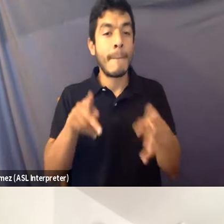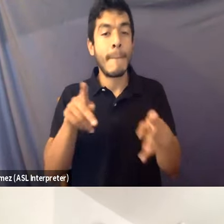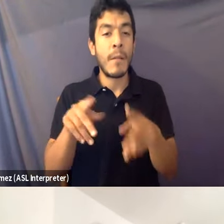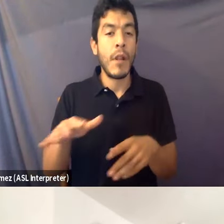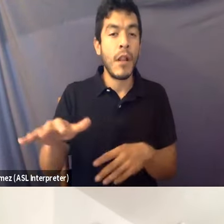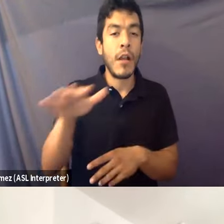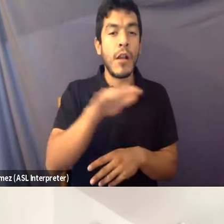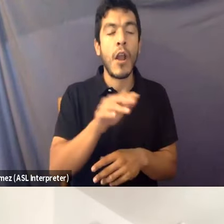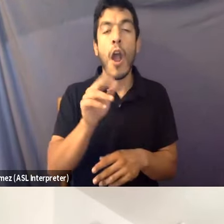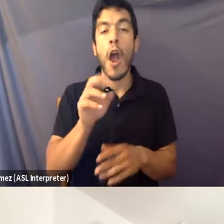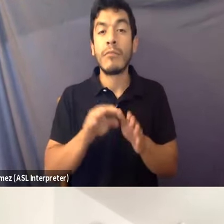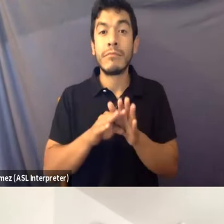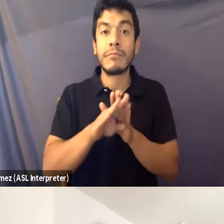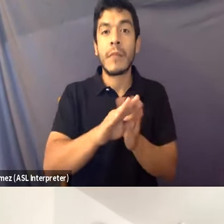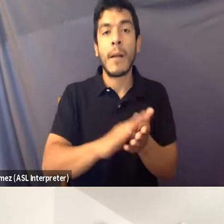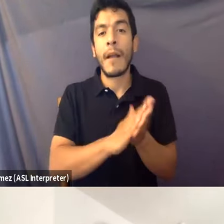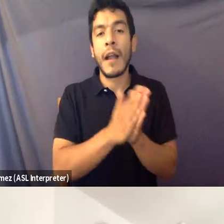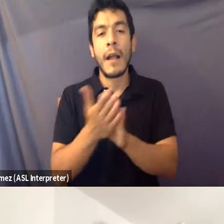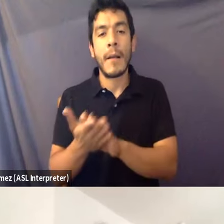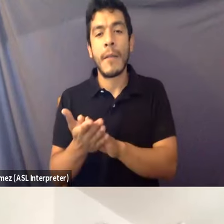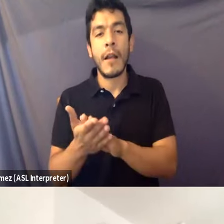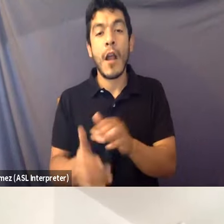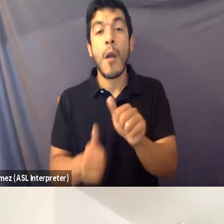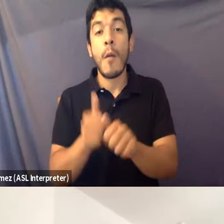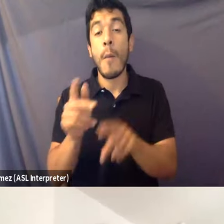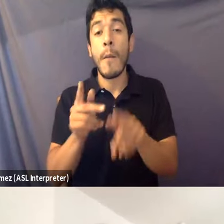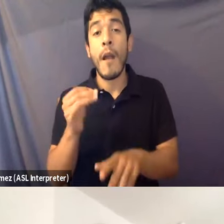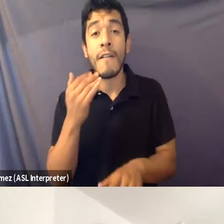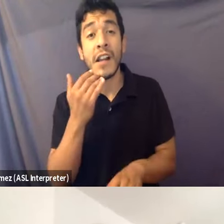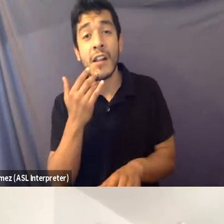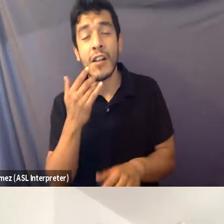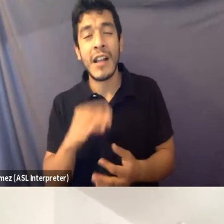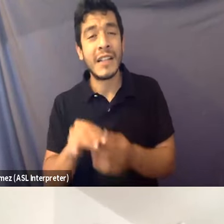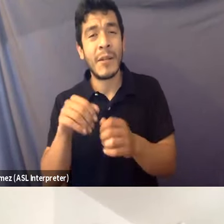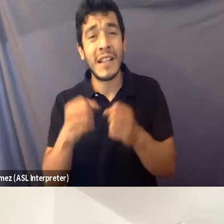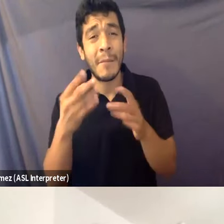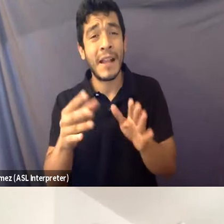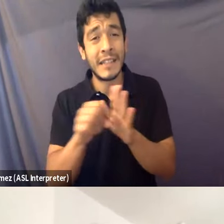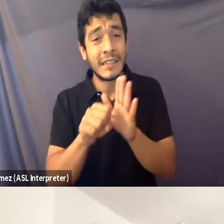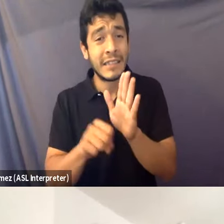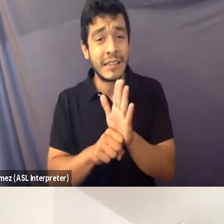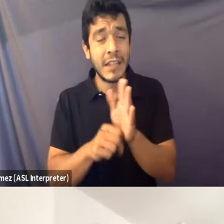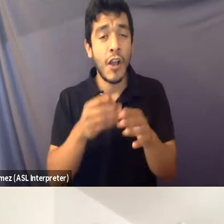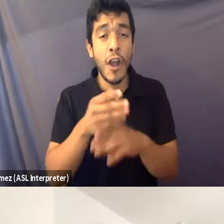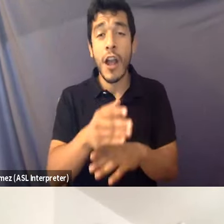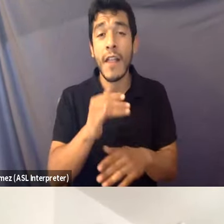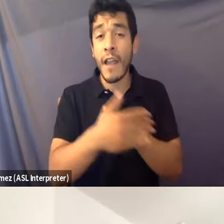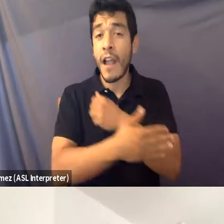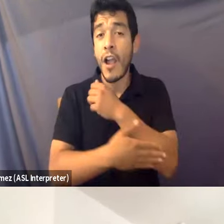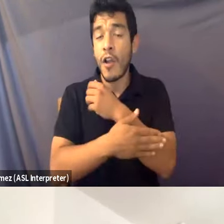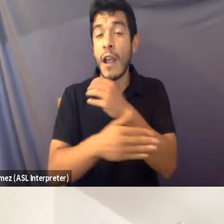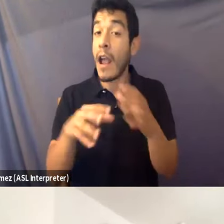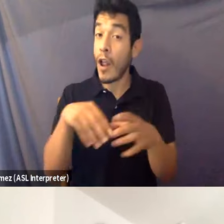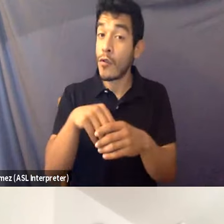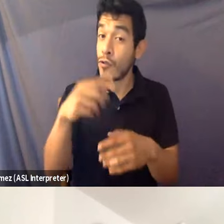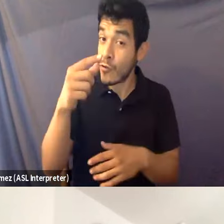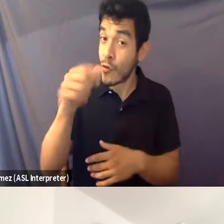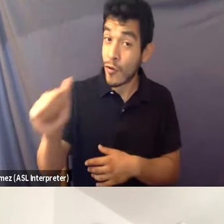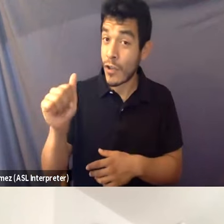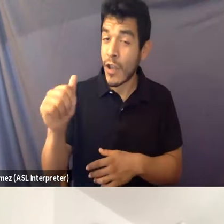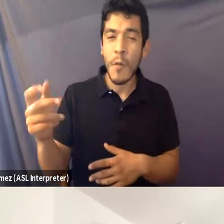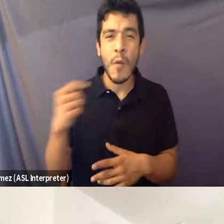rapidly becoming majority people of color, especially in many states across the country, including Georgia, we wanted to tell a